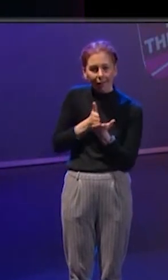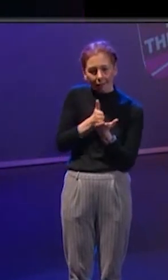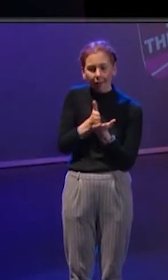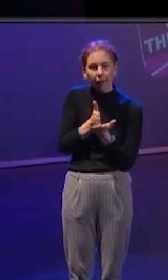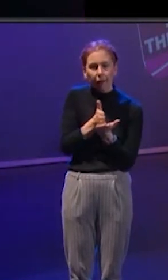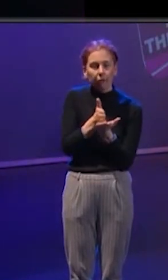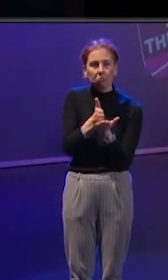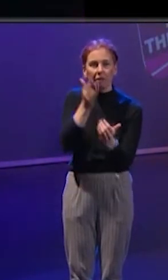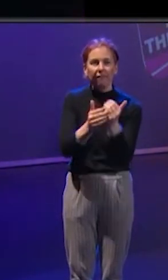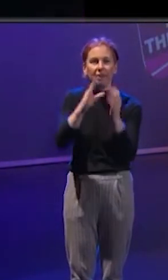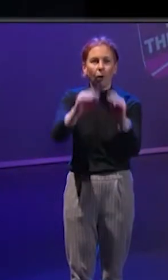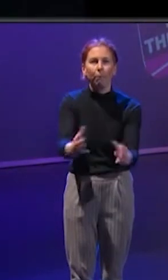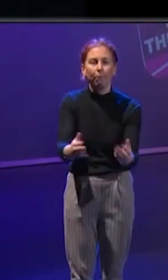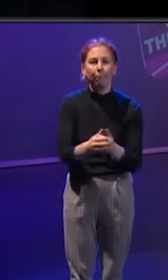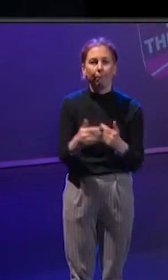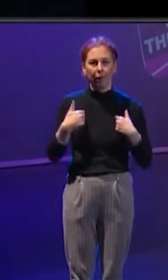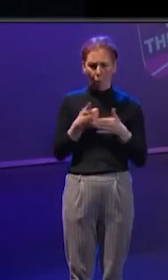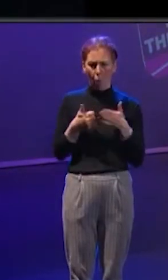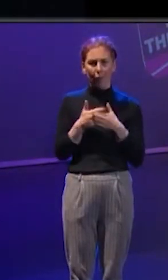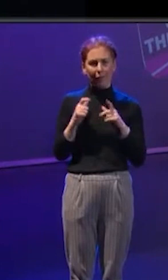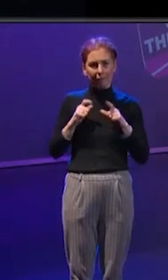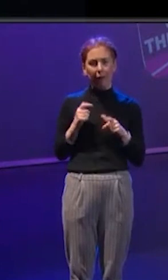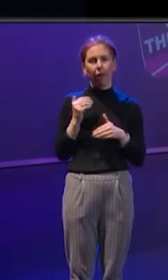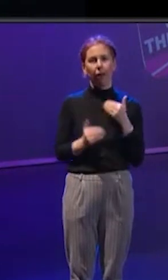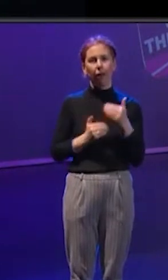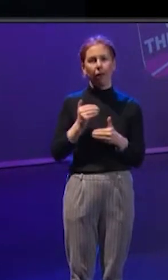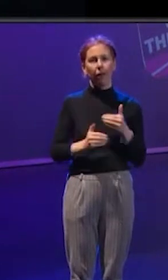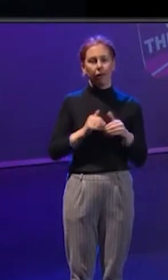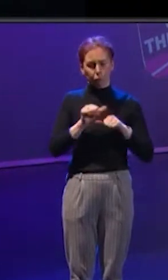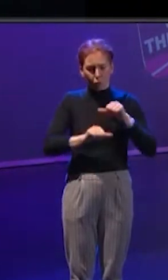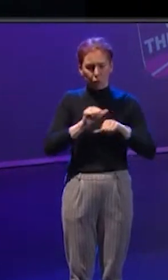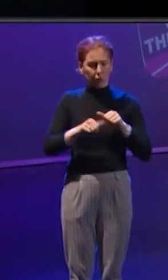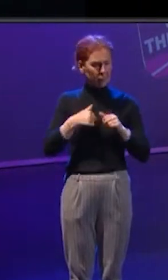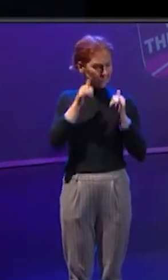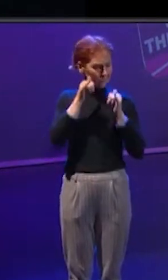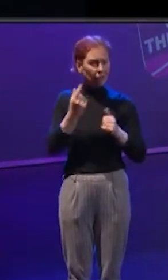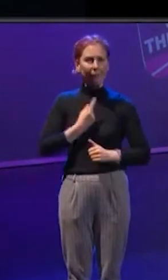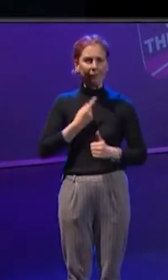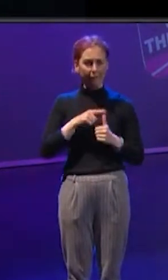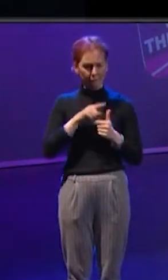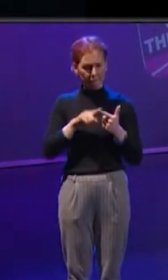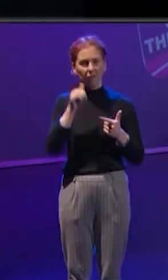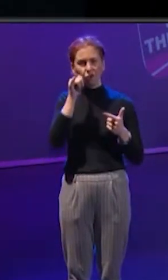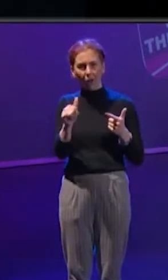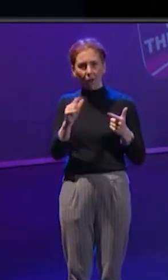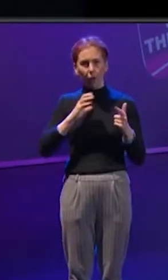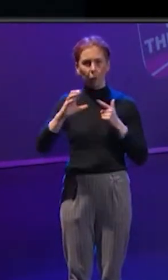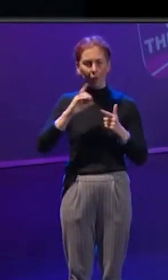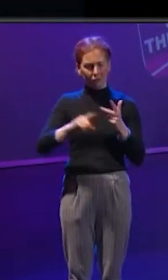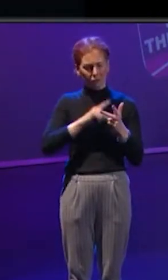I'm constantly going through that process and checking myself as a leader and checking my communication practices